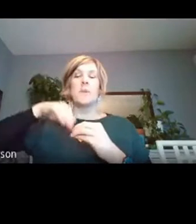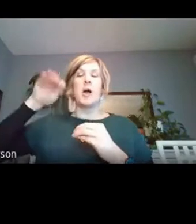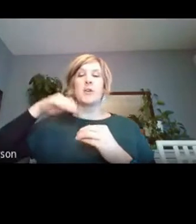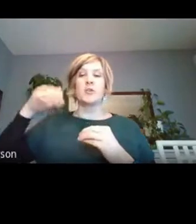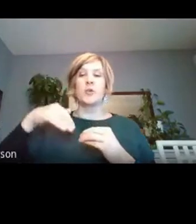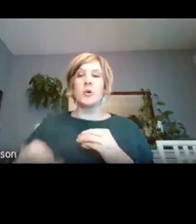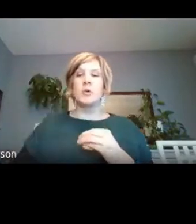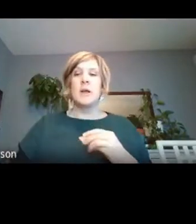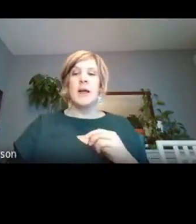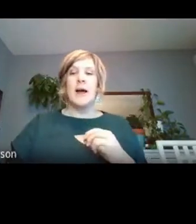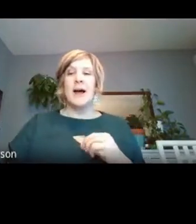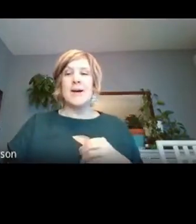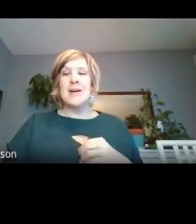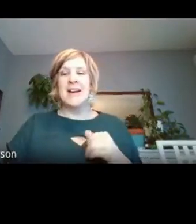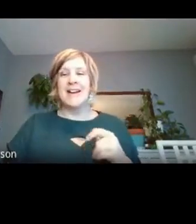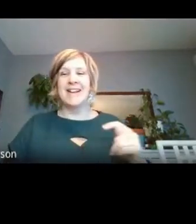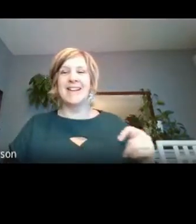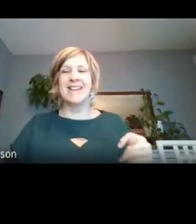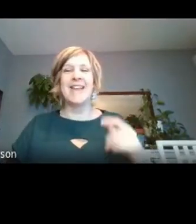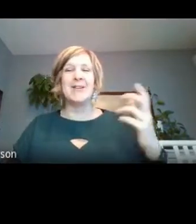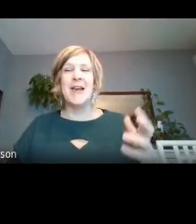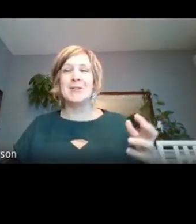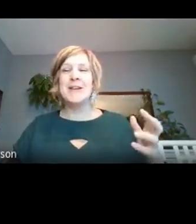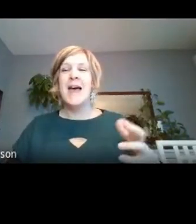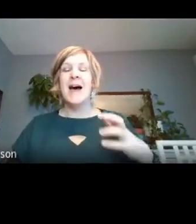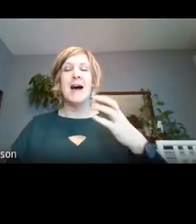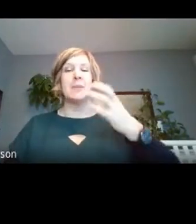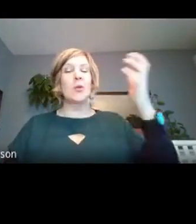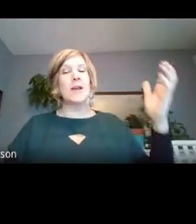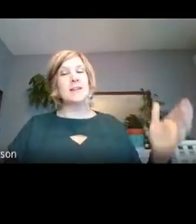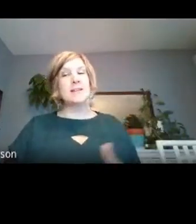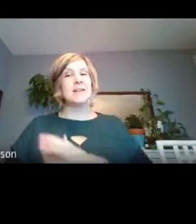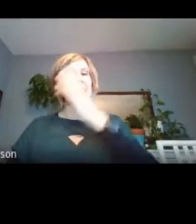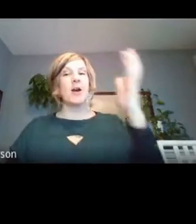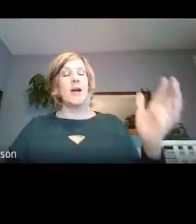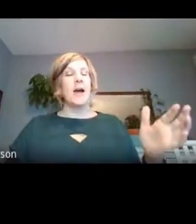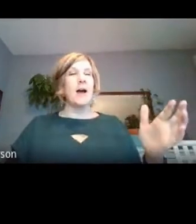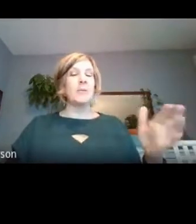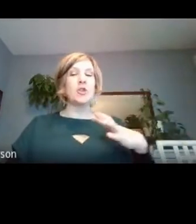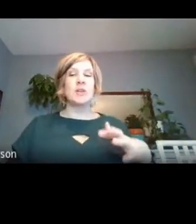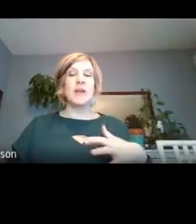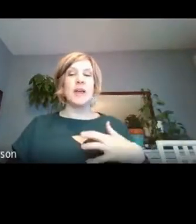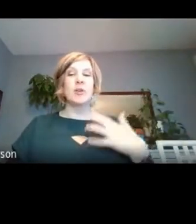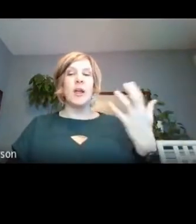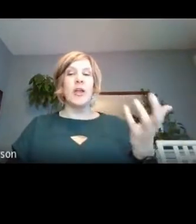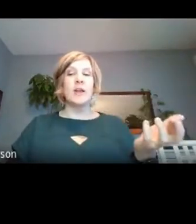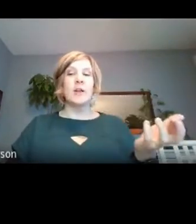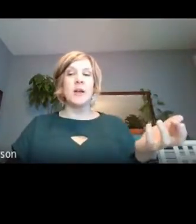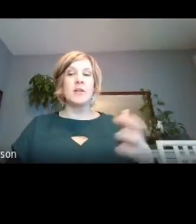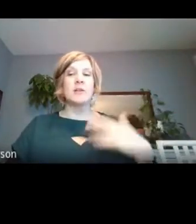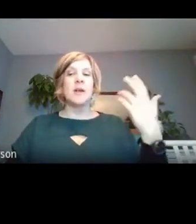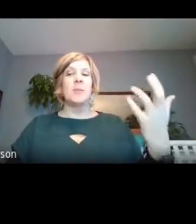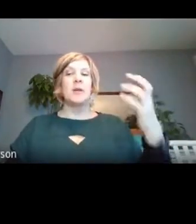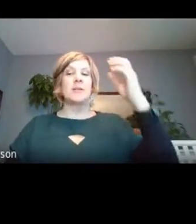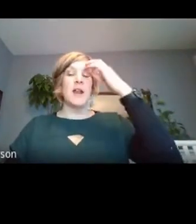i know i'm not going to scroll um thank you catherine um so i can see there um that she's answered and then i can